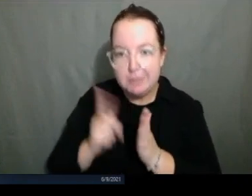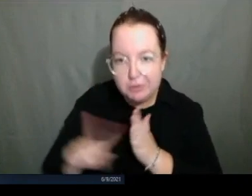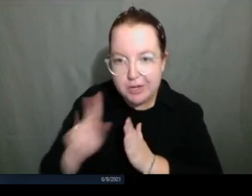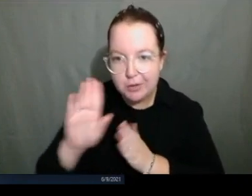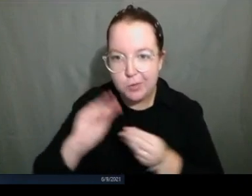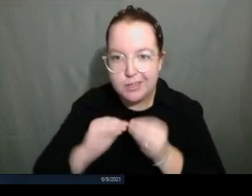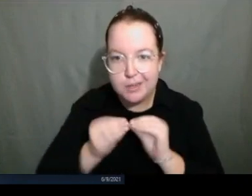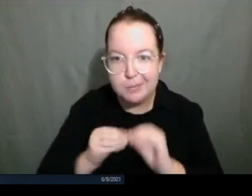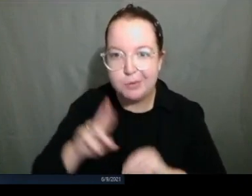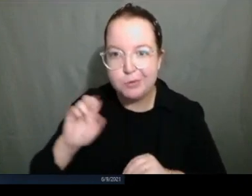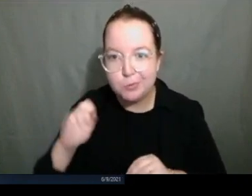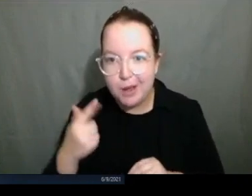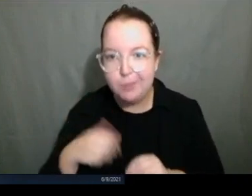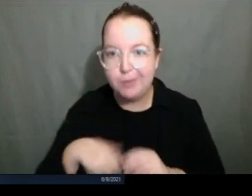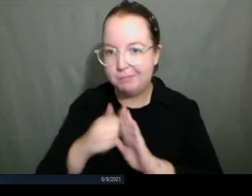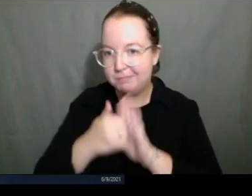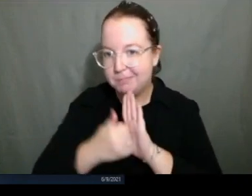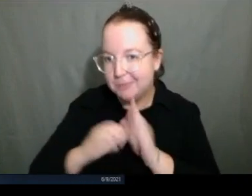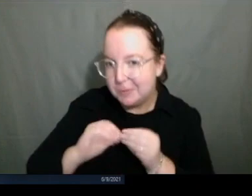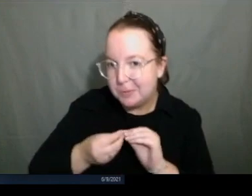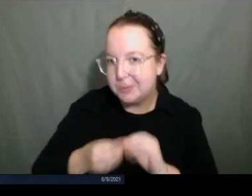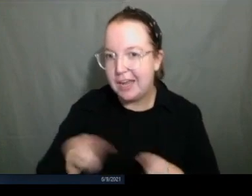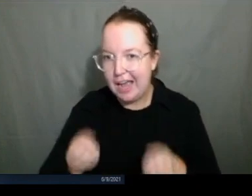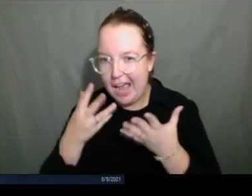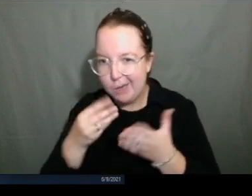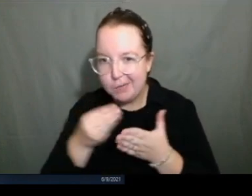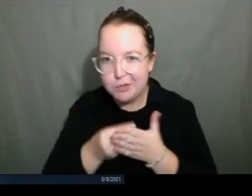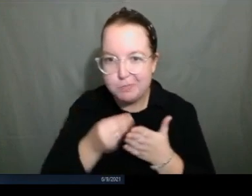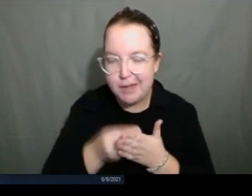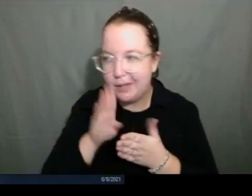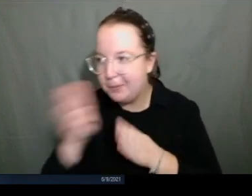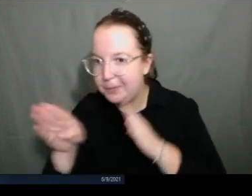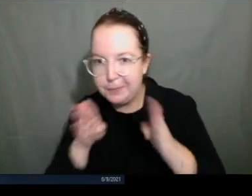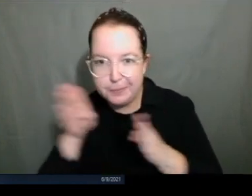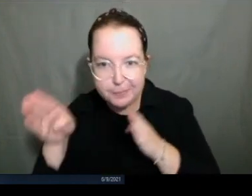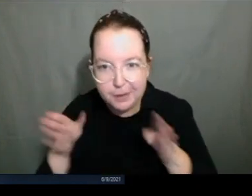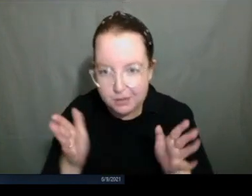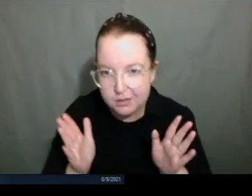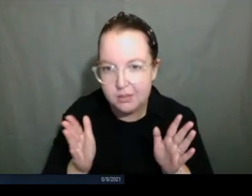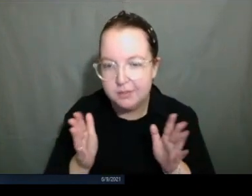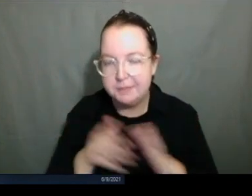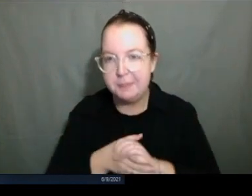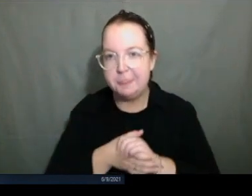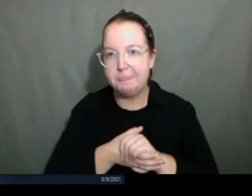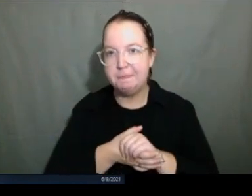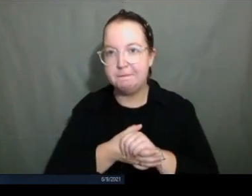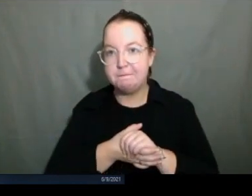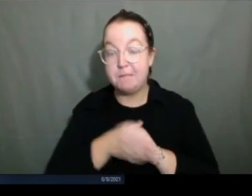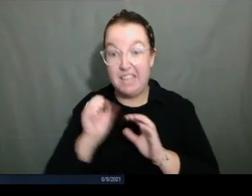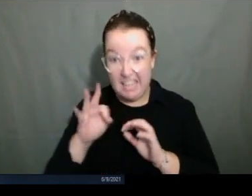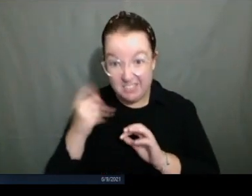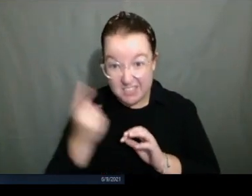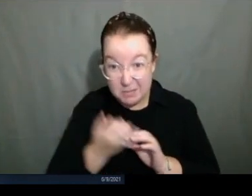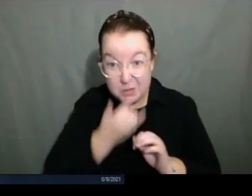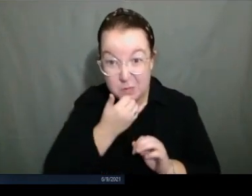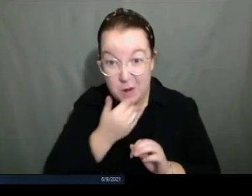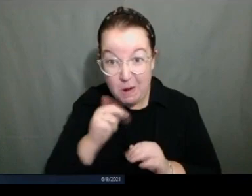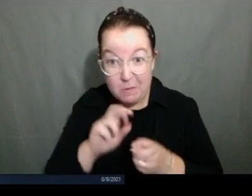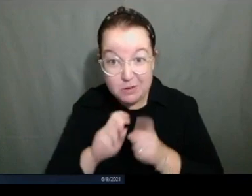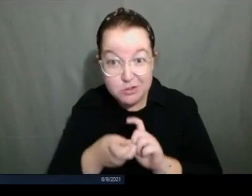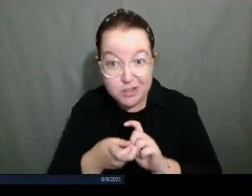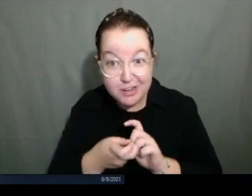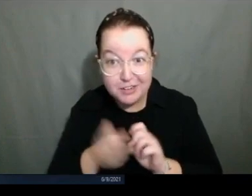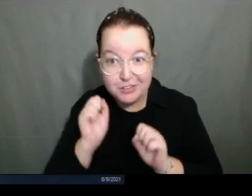routing and account numbers, the amount of money going into each account if you have multiple accounts. And then if you do need to make changes, you can make